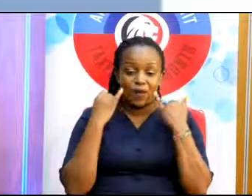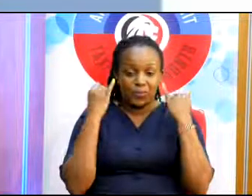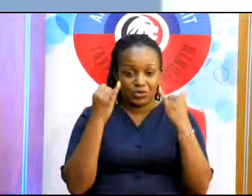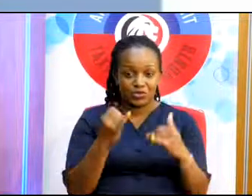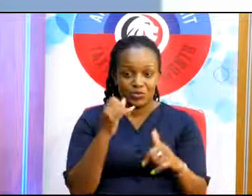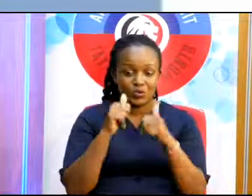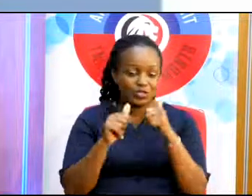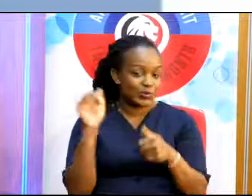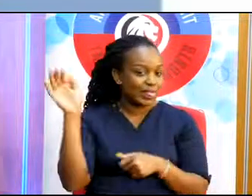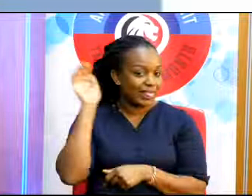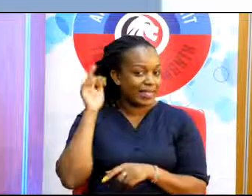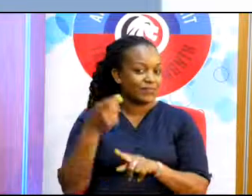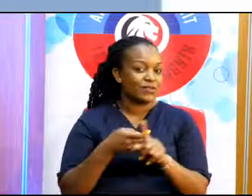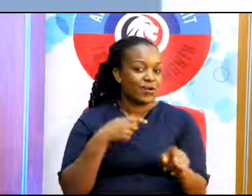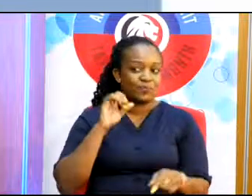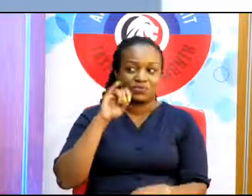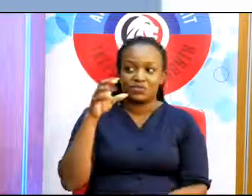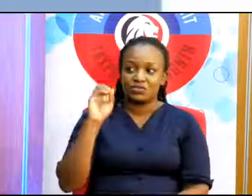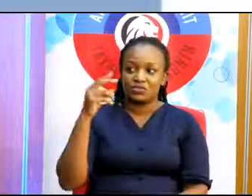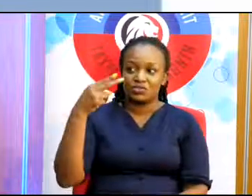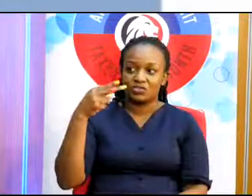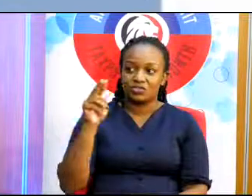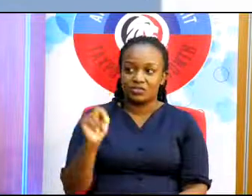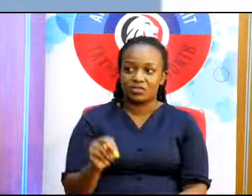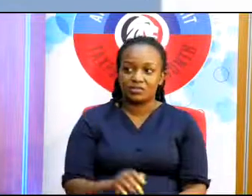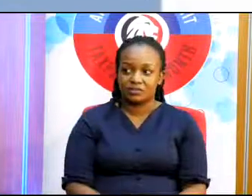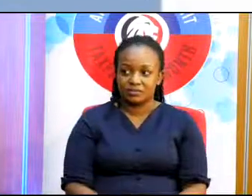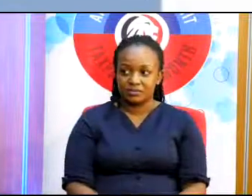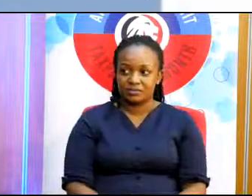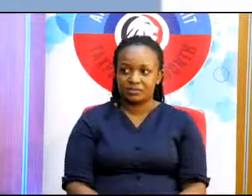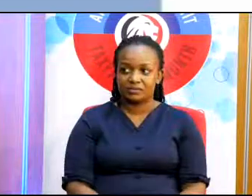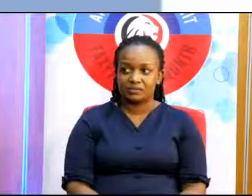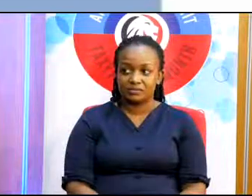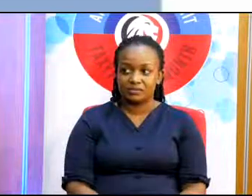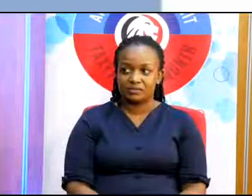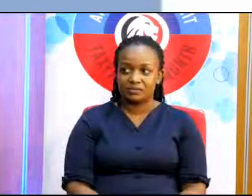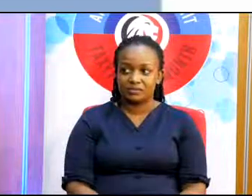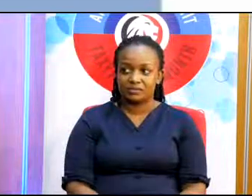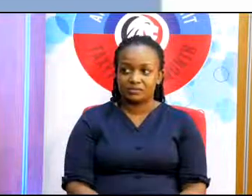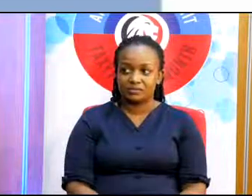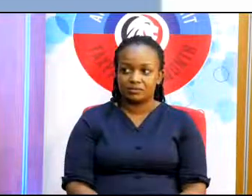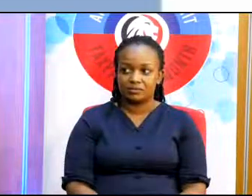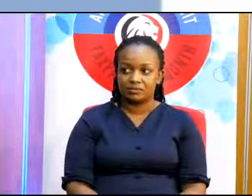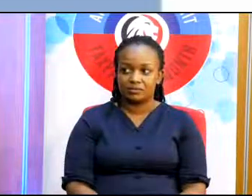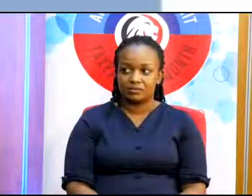hear from Mr. They don't Musinguzzi hear anything. in just a moment.